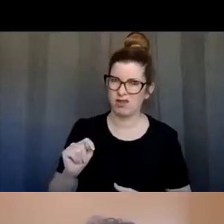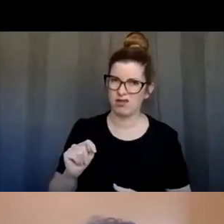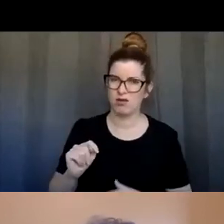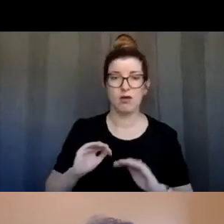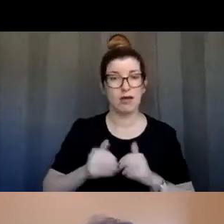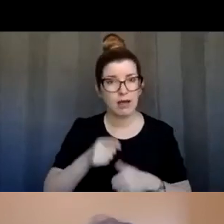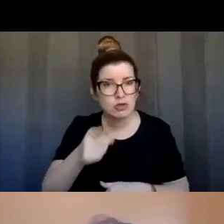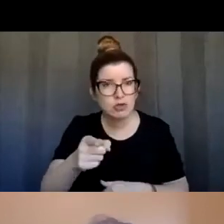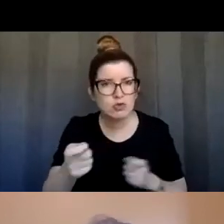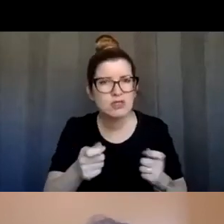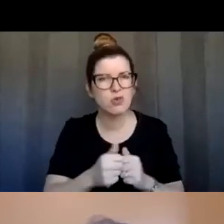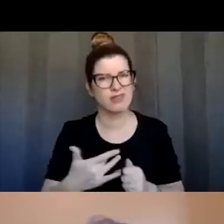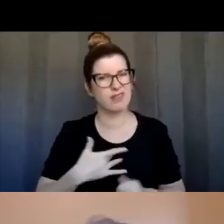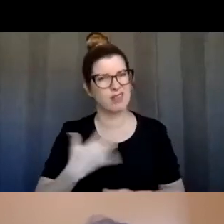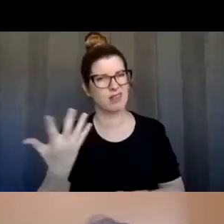with feeling left out?